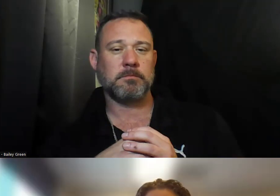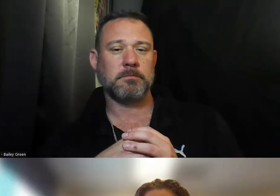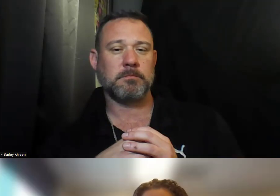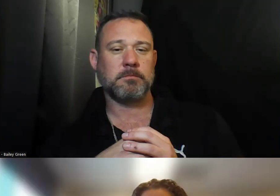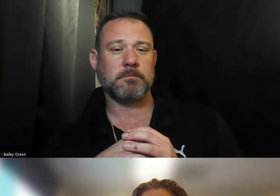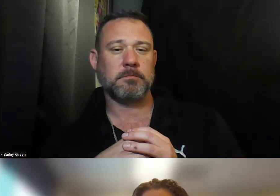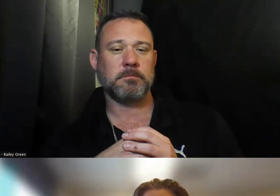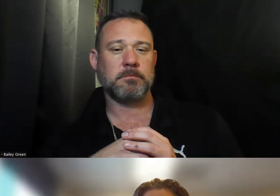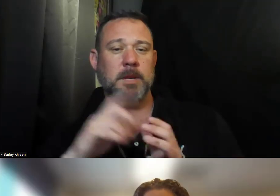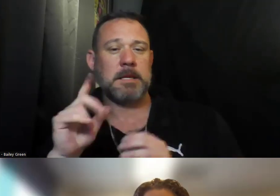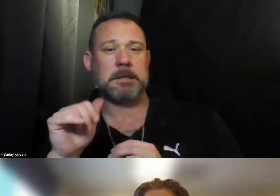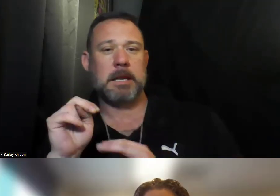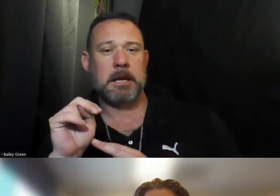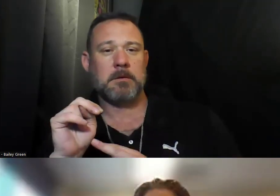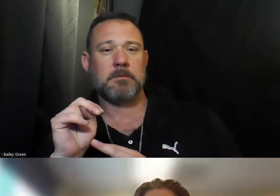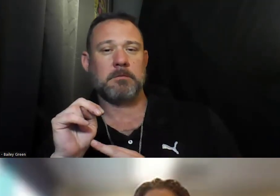Moving on to Dan.